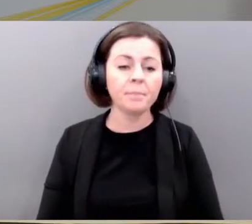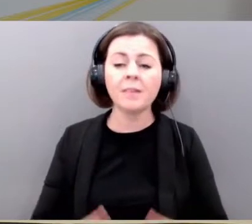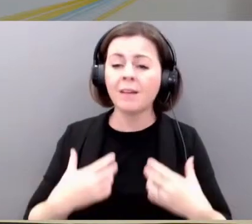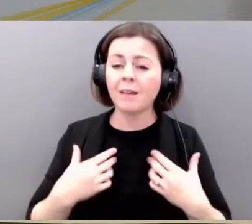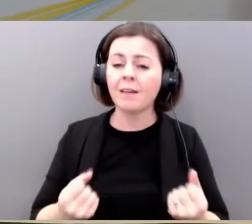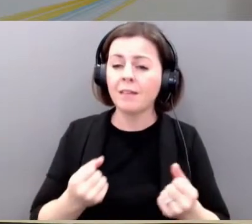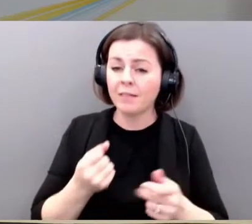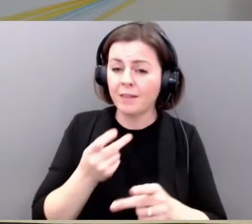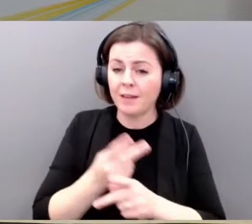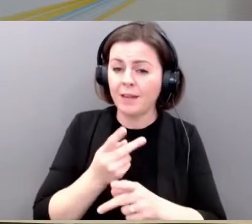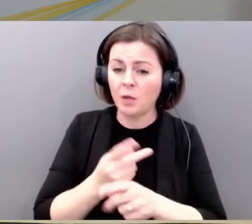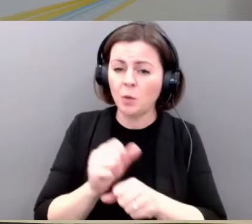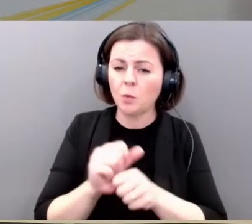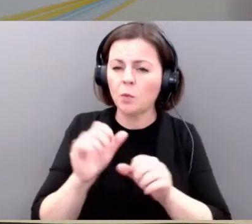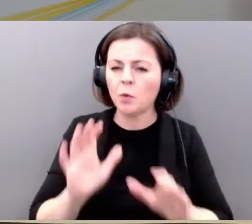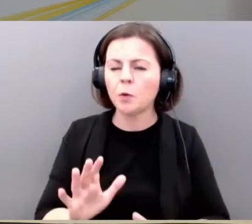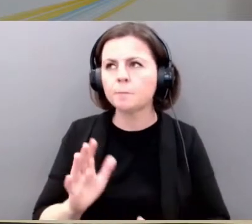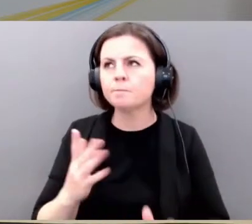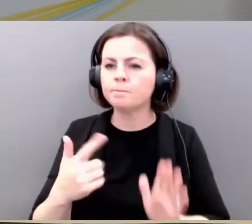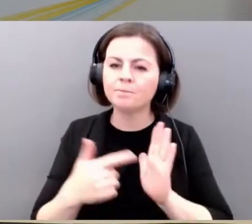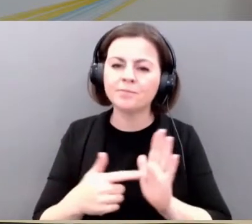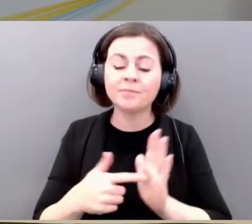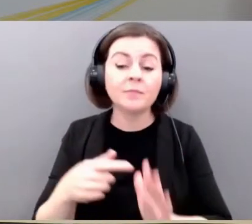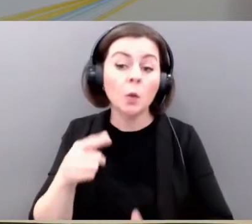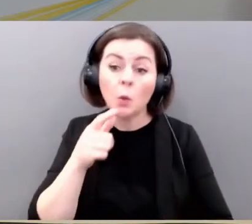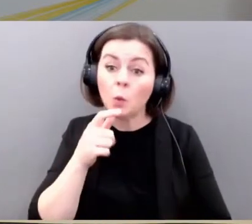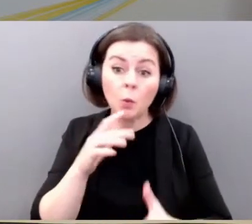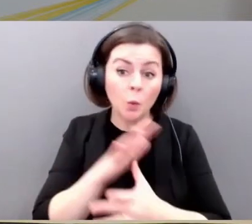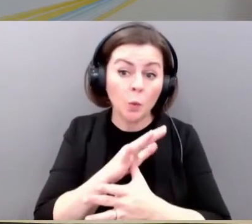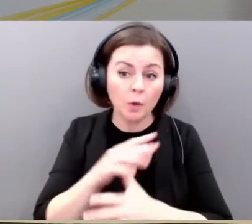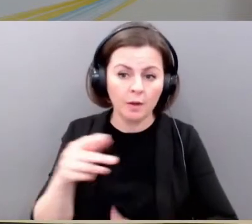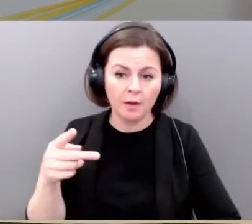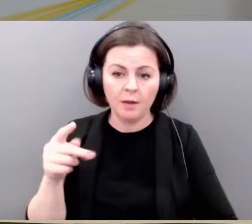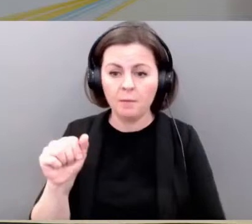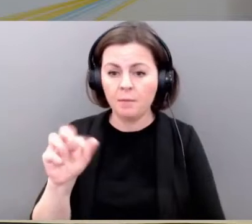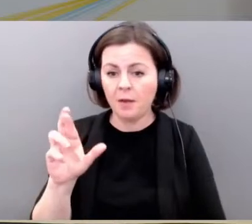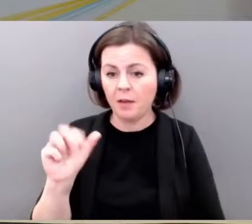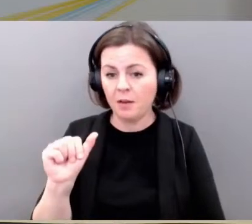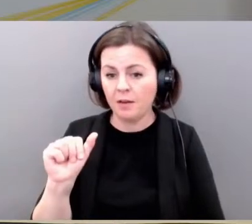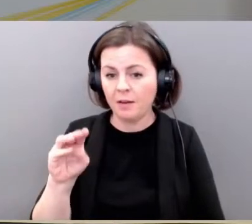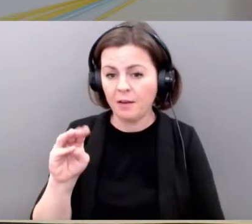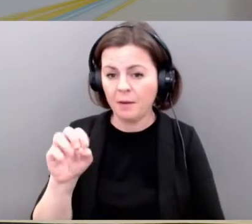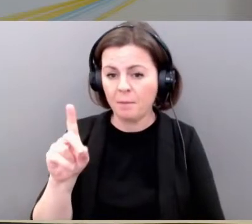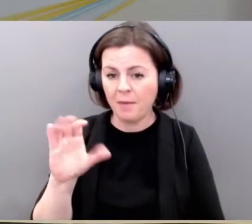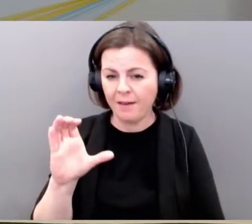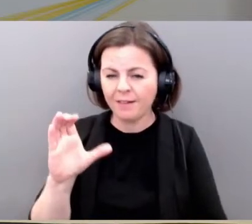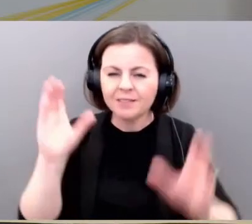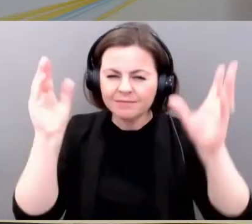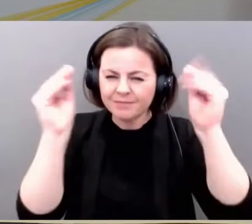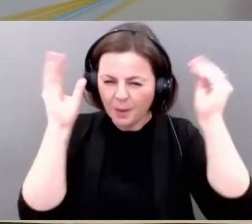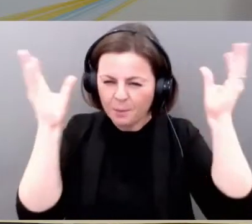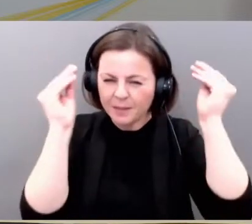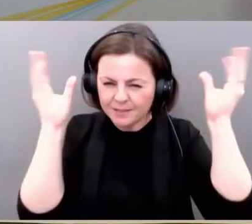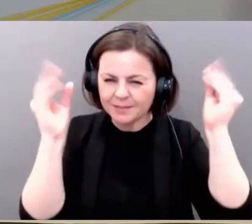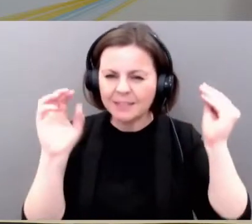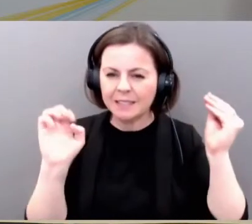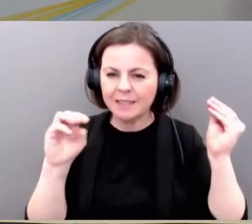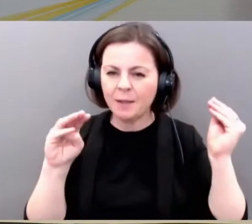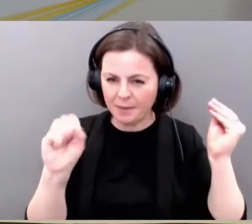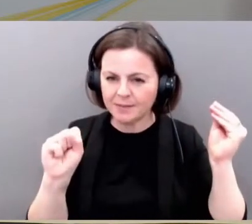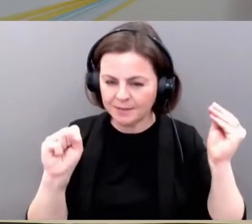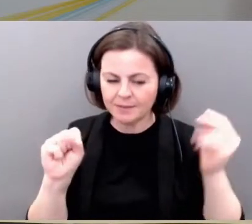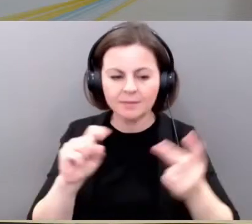for instance, there would be paramedics, there would be the people involved in